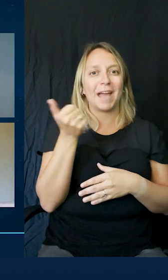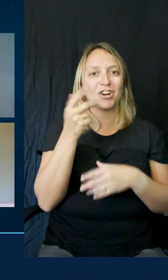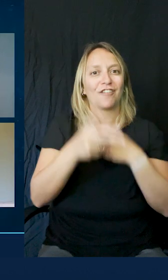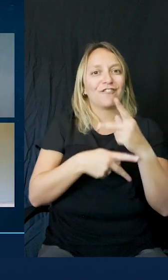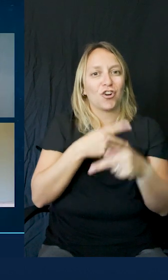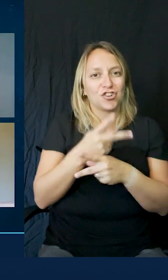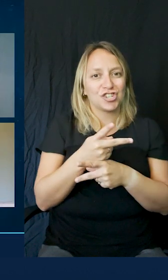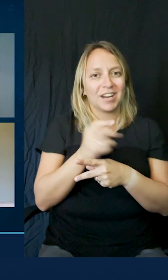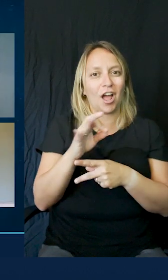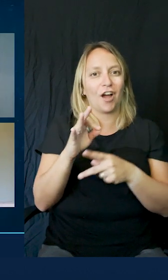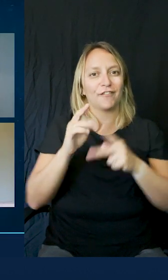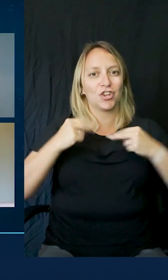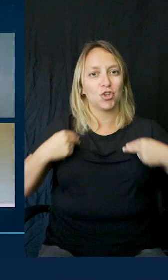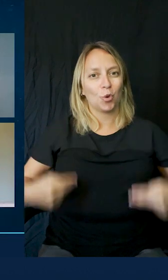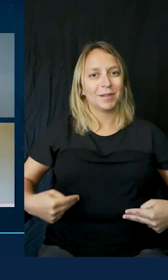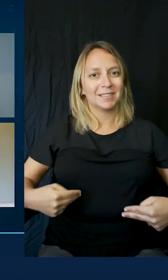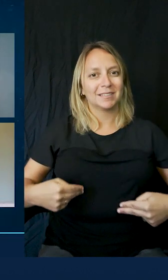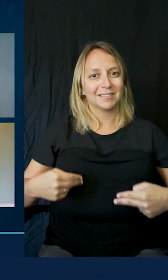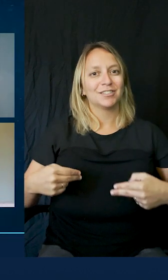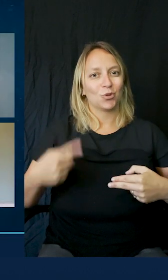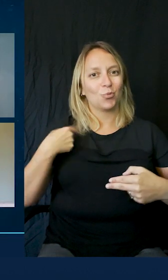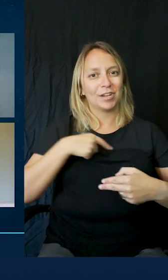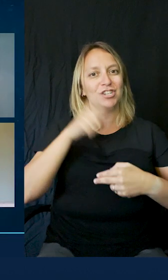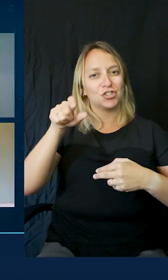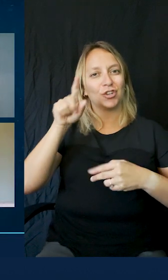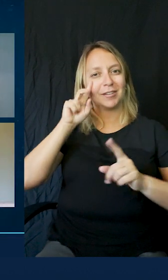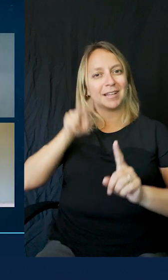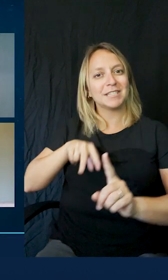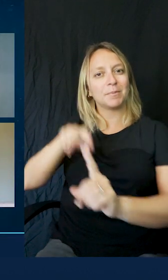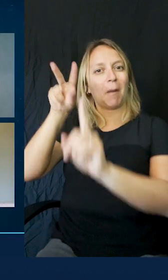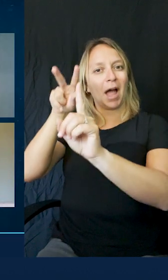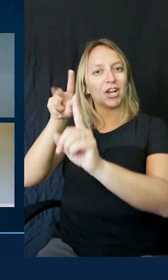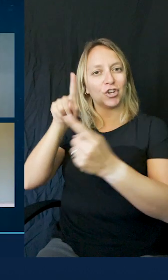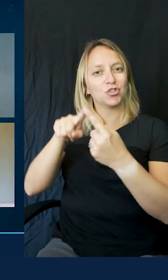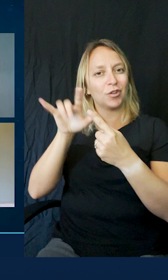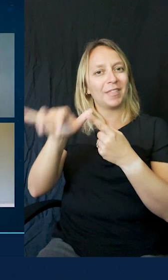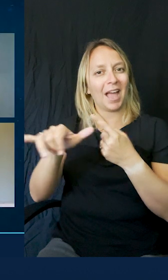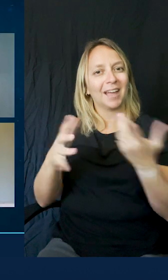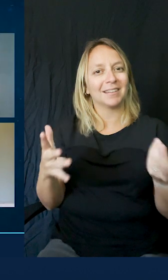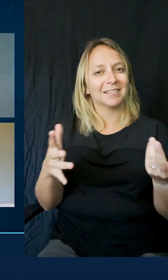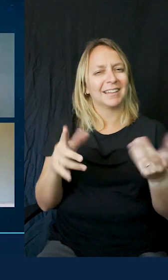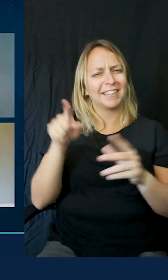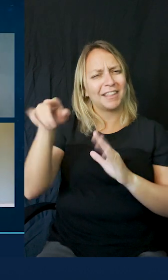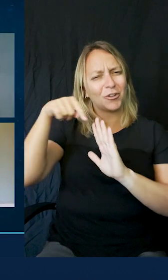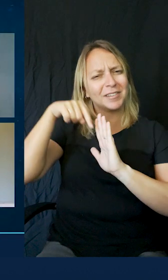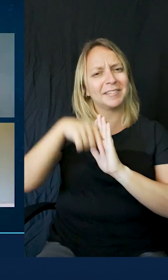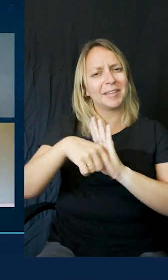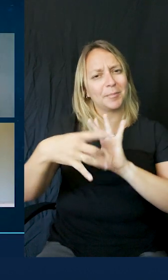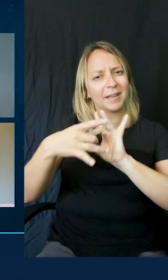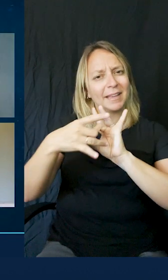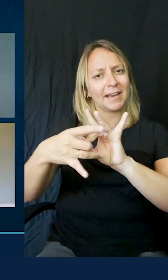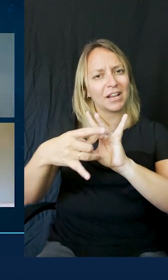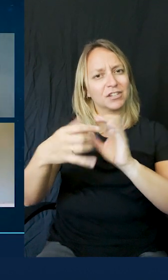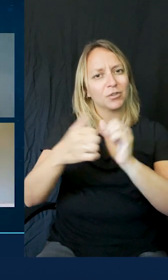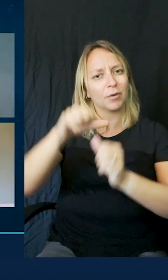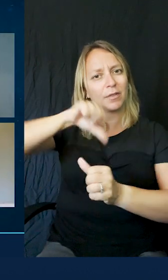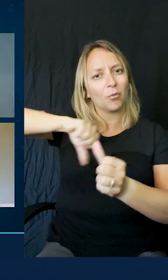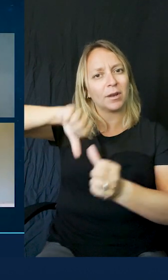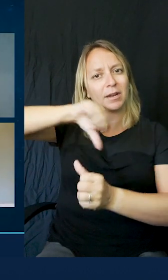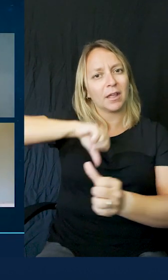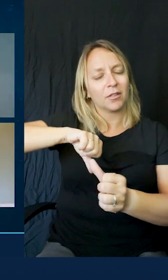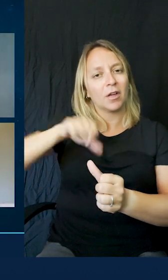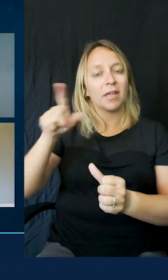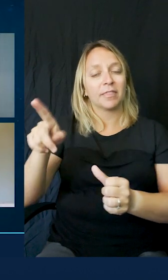us. They give us something to aspire to. Their deep connections with one another, the fact that they